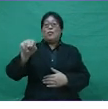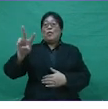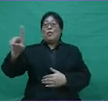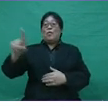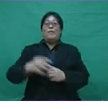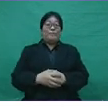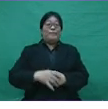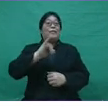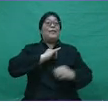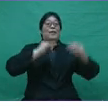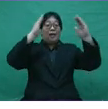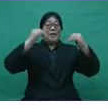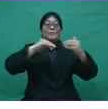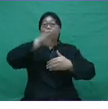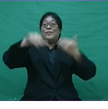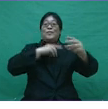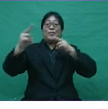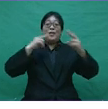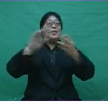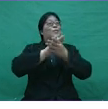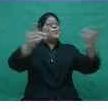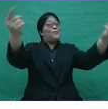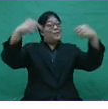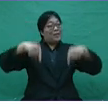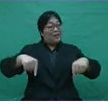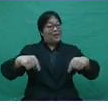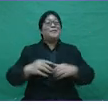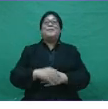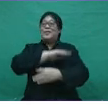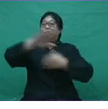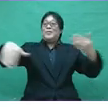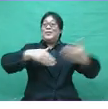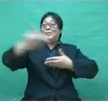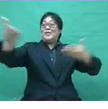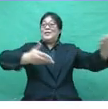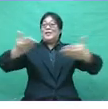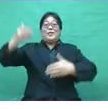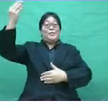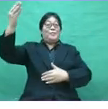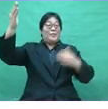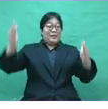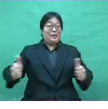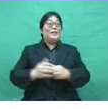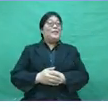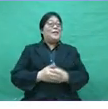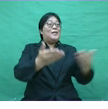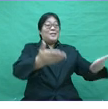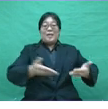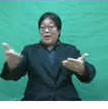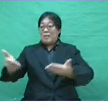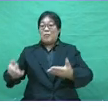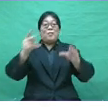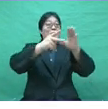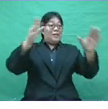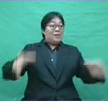you a warm welcome and selamat datang to all distinguished speakers, guests, participants,